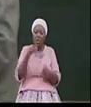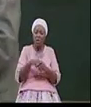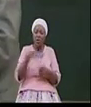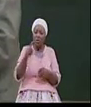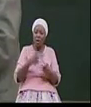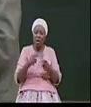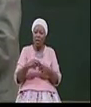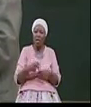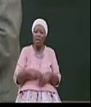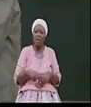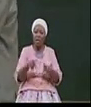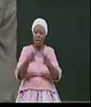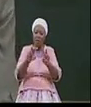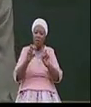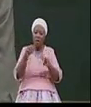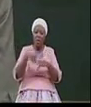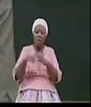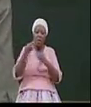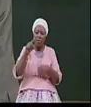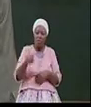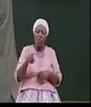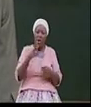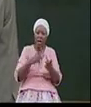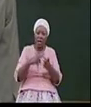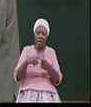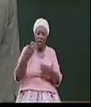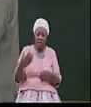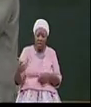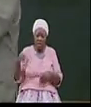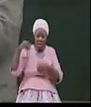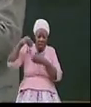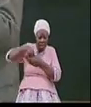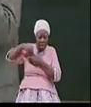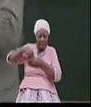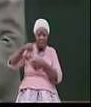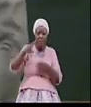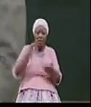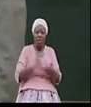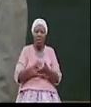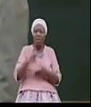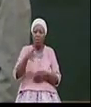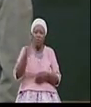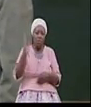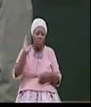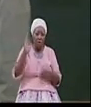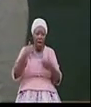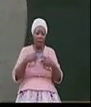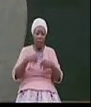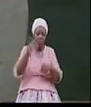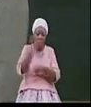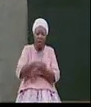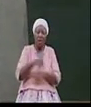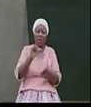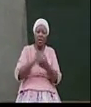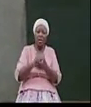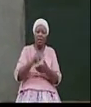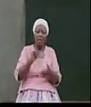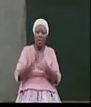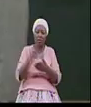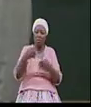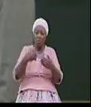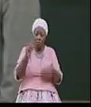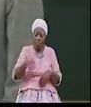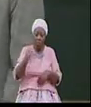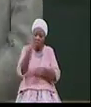greed in you, and the thing inside you that you should conquer before you can get to heaven,